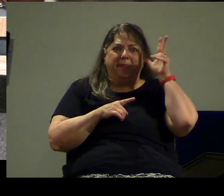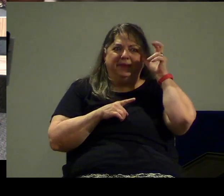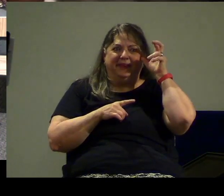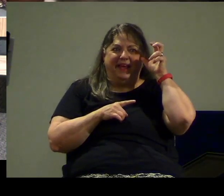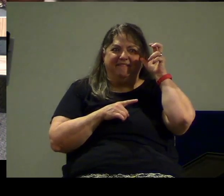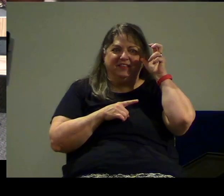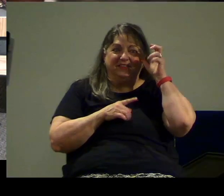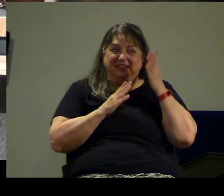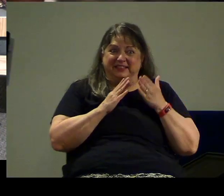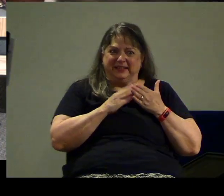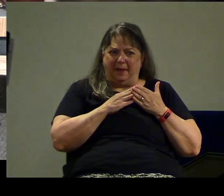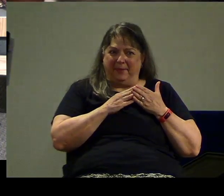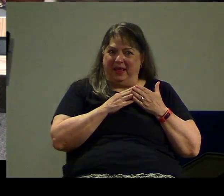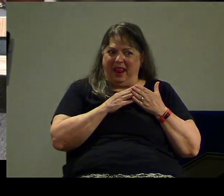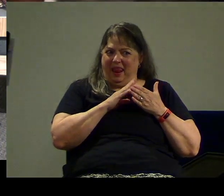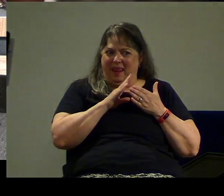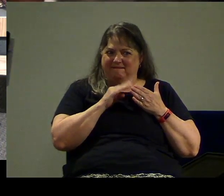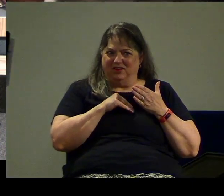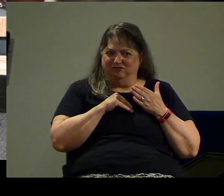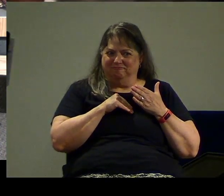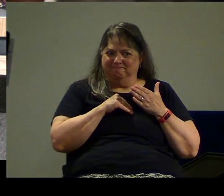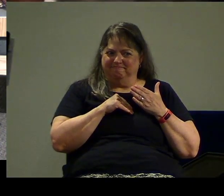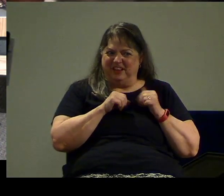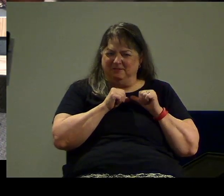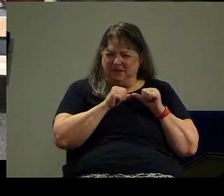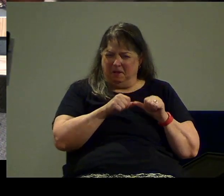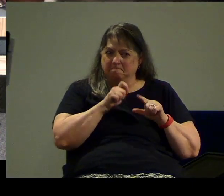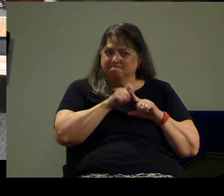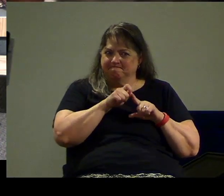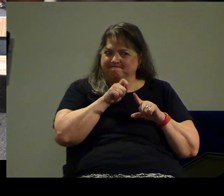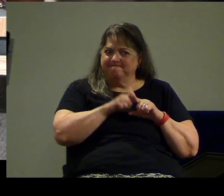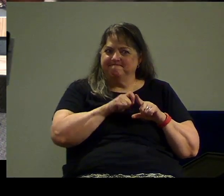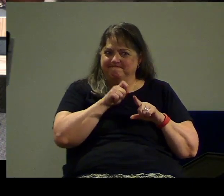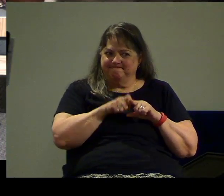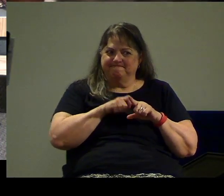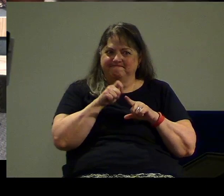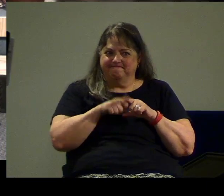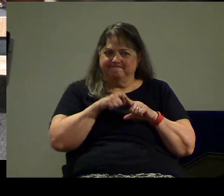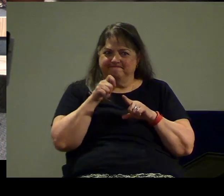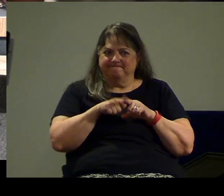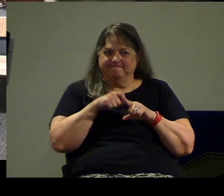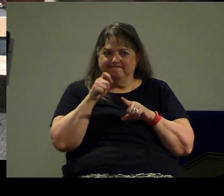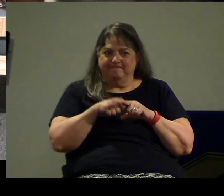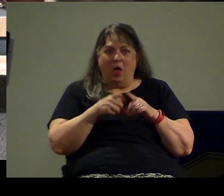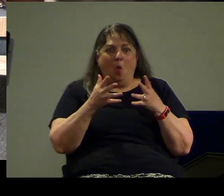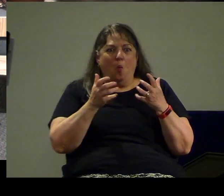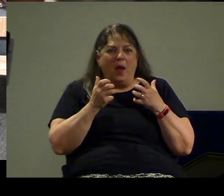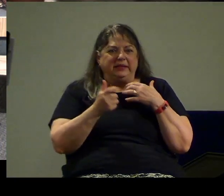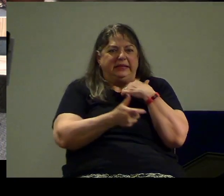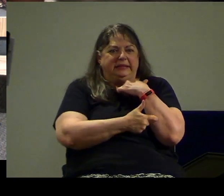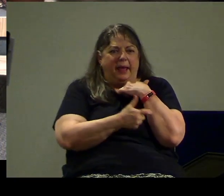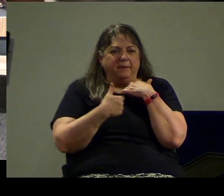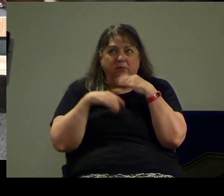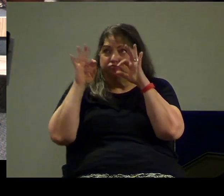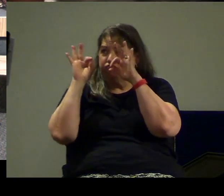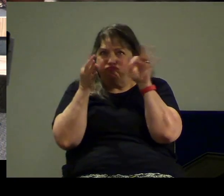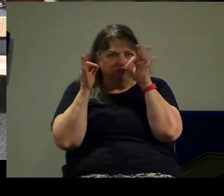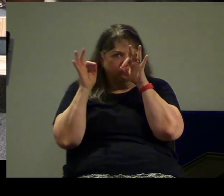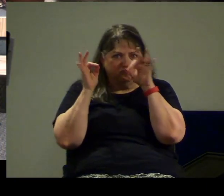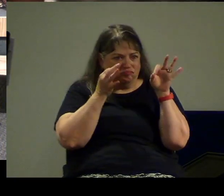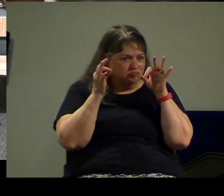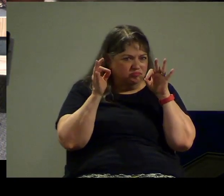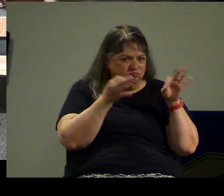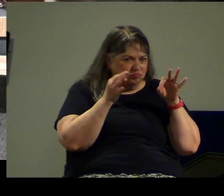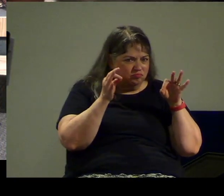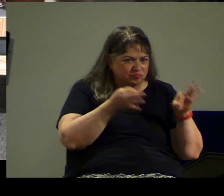never ceases to try to come after us, to deflect our desires for God onto